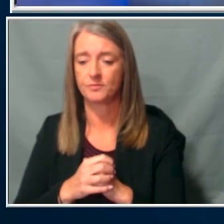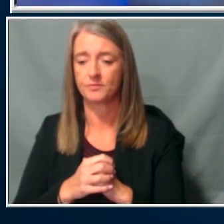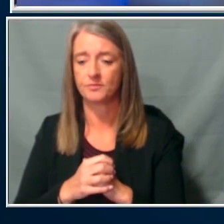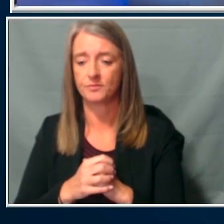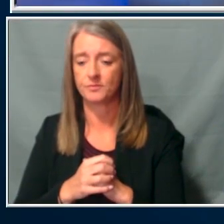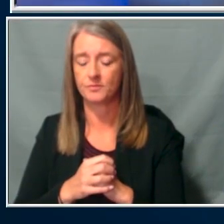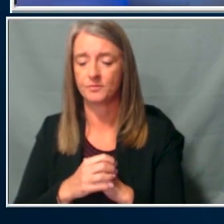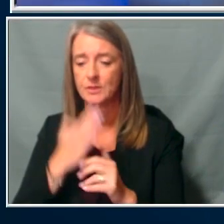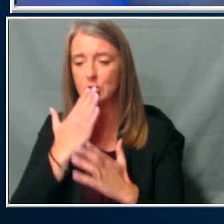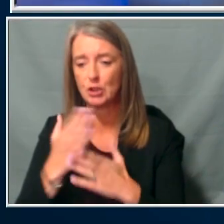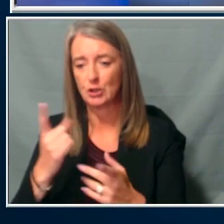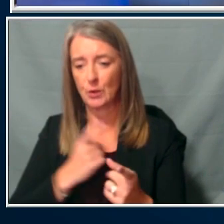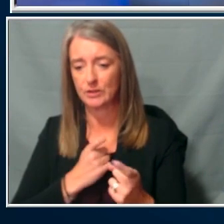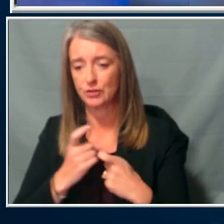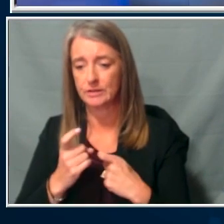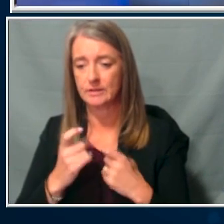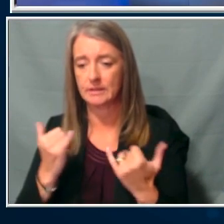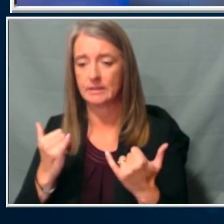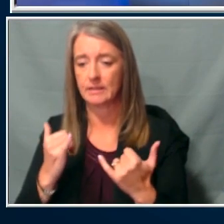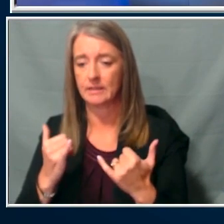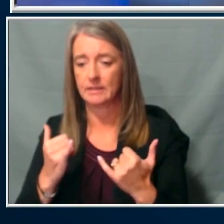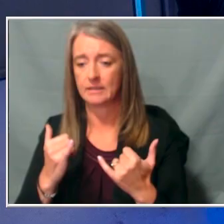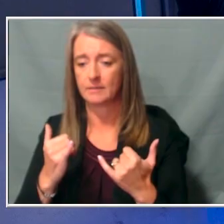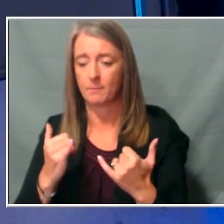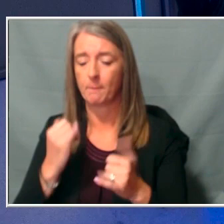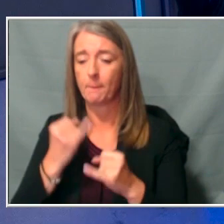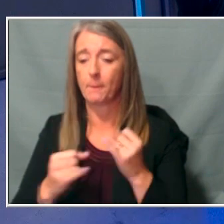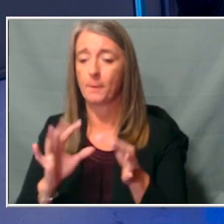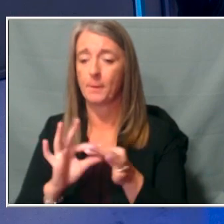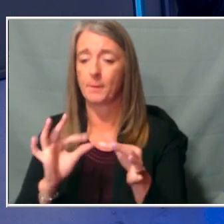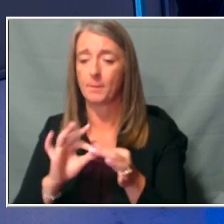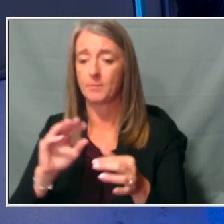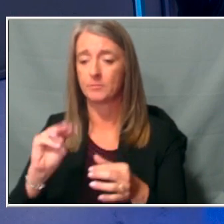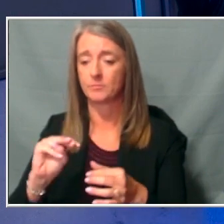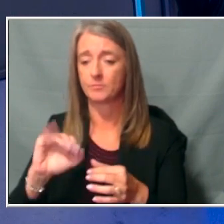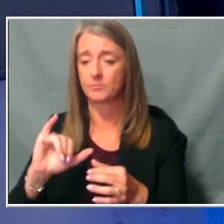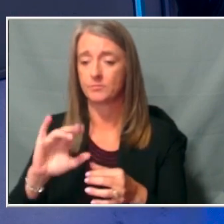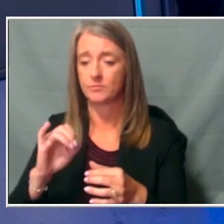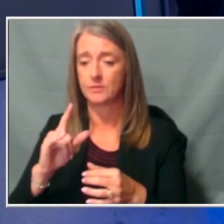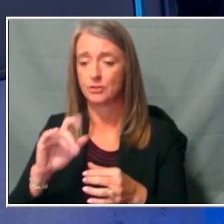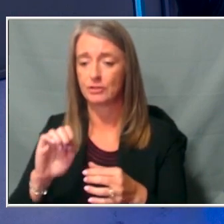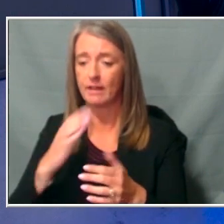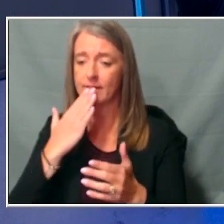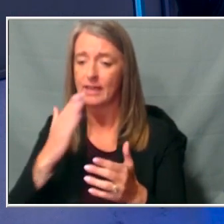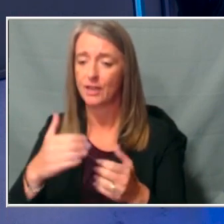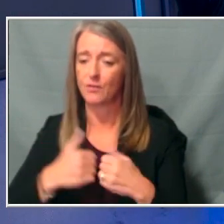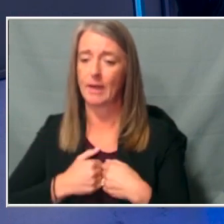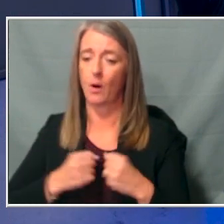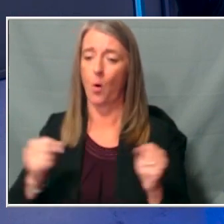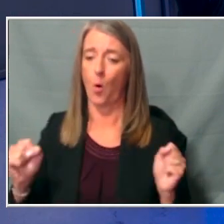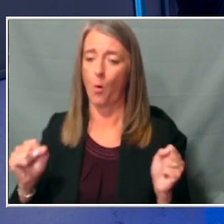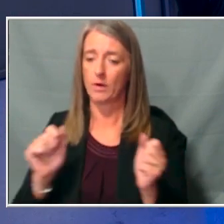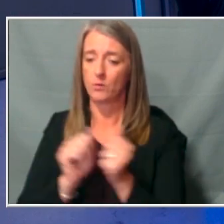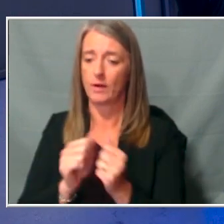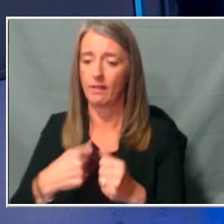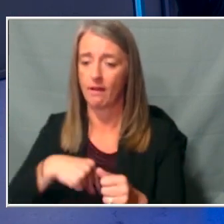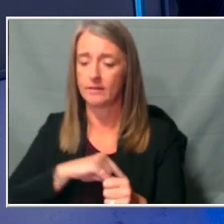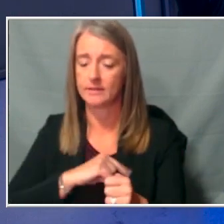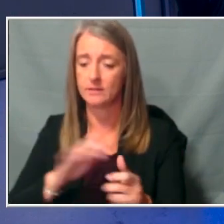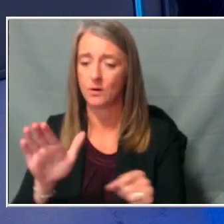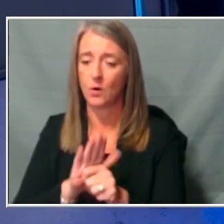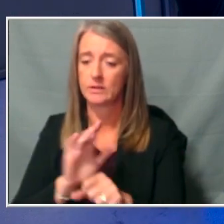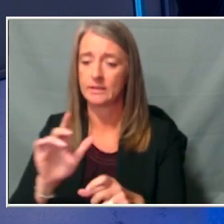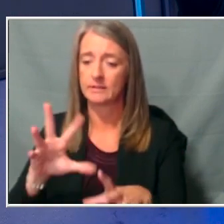right? All right, I want to get to our takeaways today. And Michelle, just thanks for your candor and being so open with us, you know, the whole time that you've been in our lives. And we